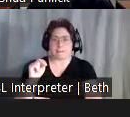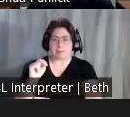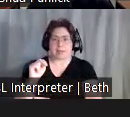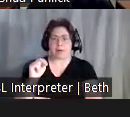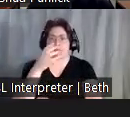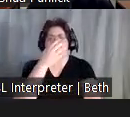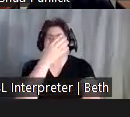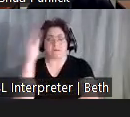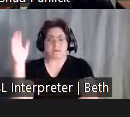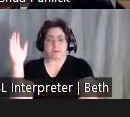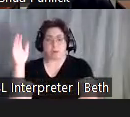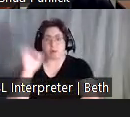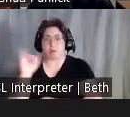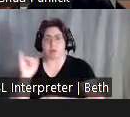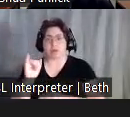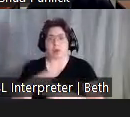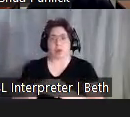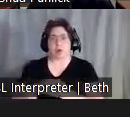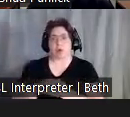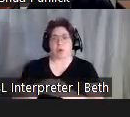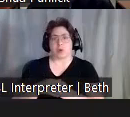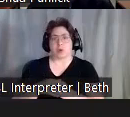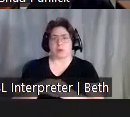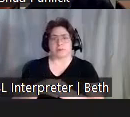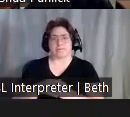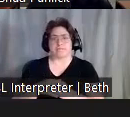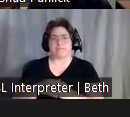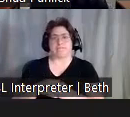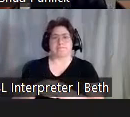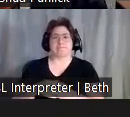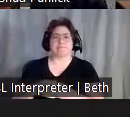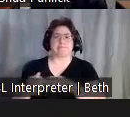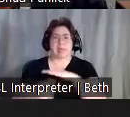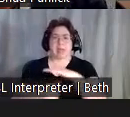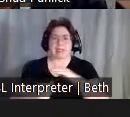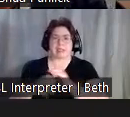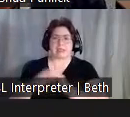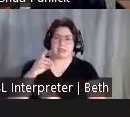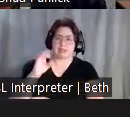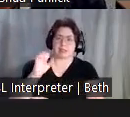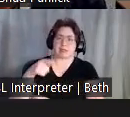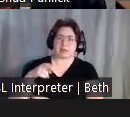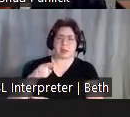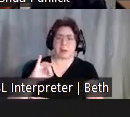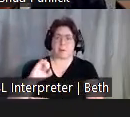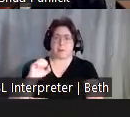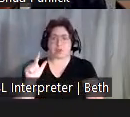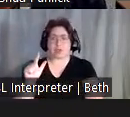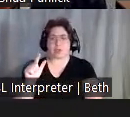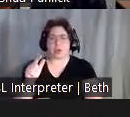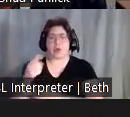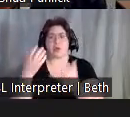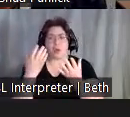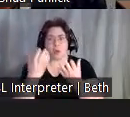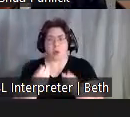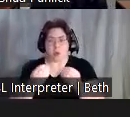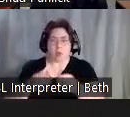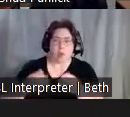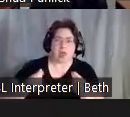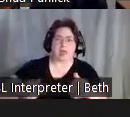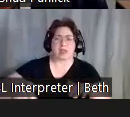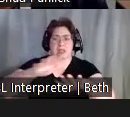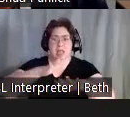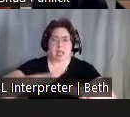isolated depressional wetlands across the property. So there is more than just longleaf pine. But